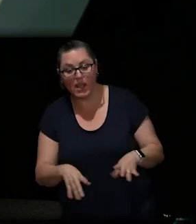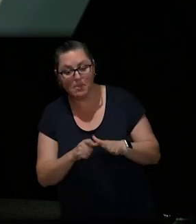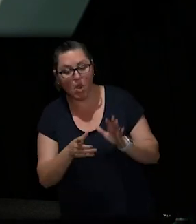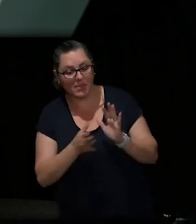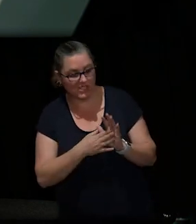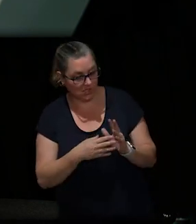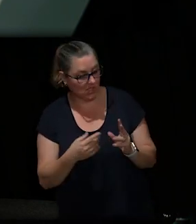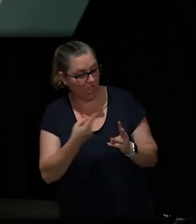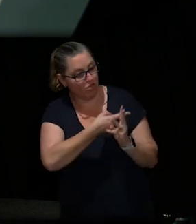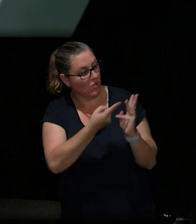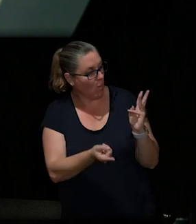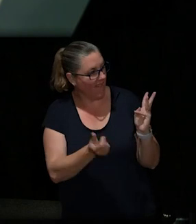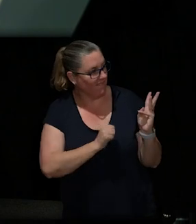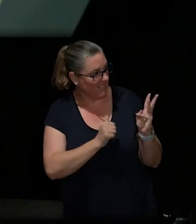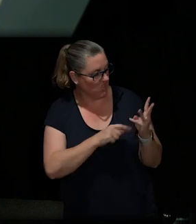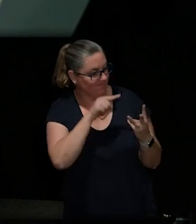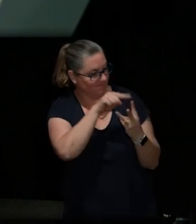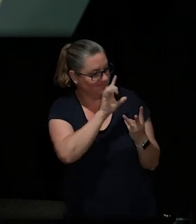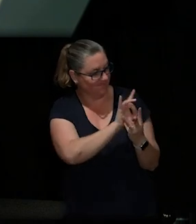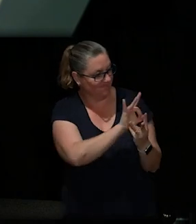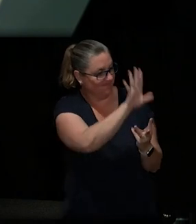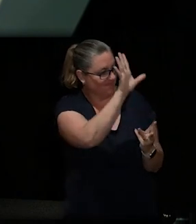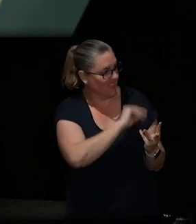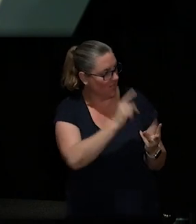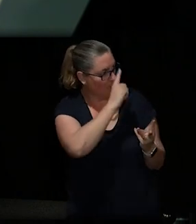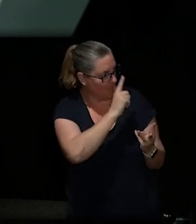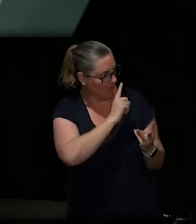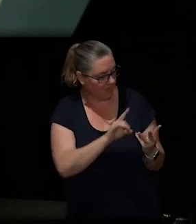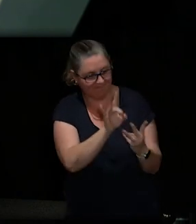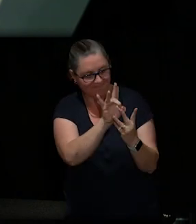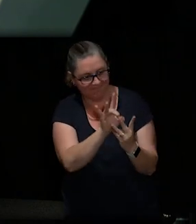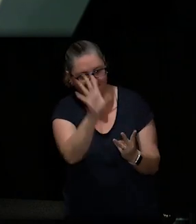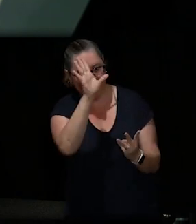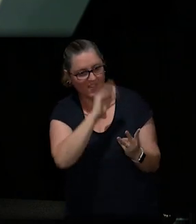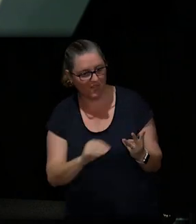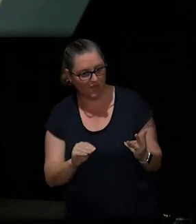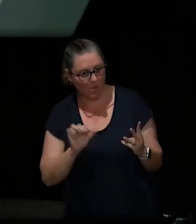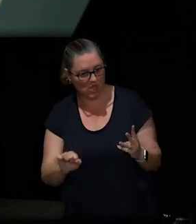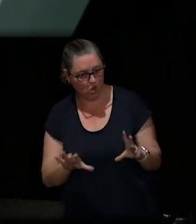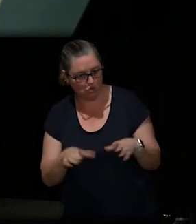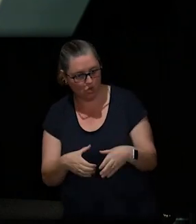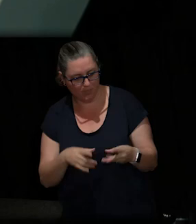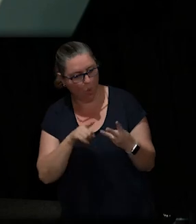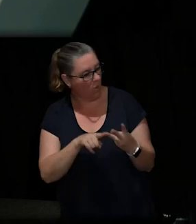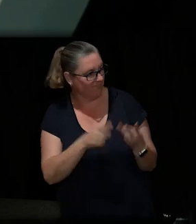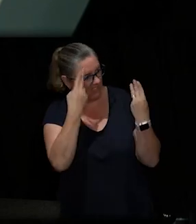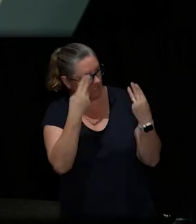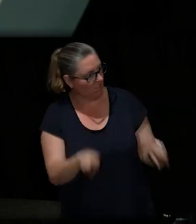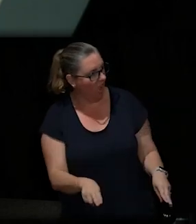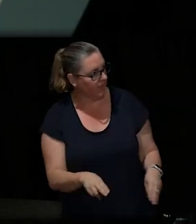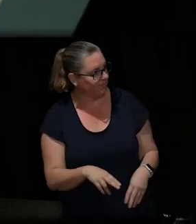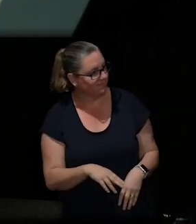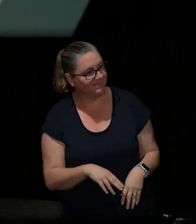booted out by the people, you get booted out by your own party, or you die. I heard... Nobody ever resigns.